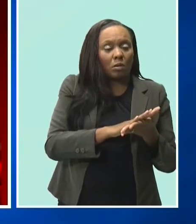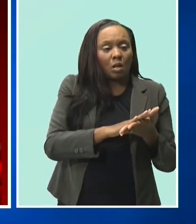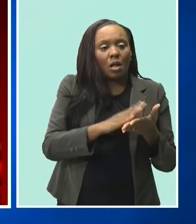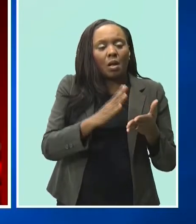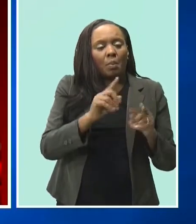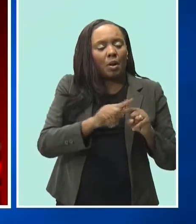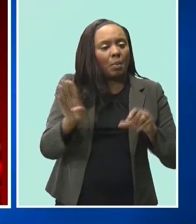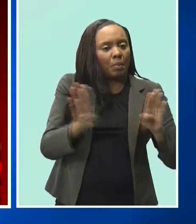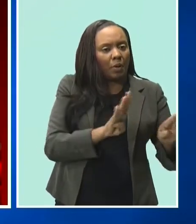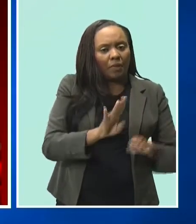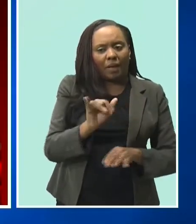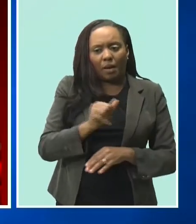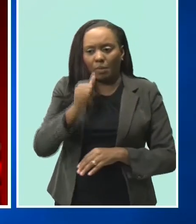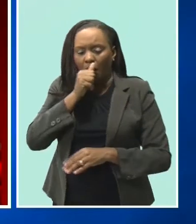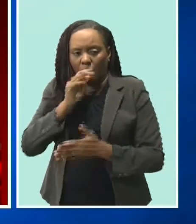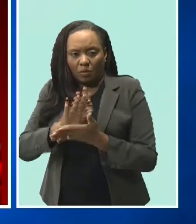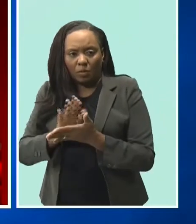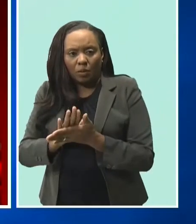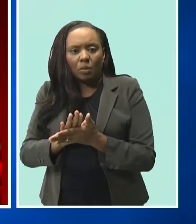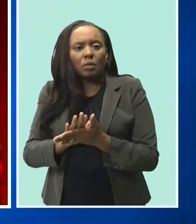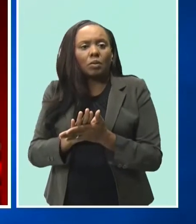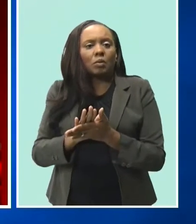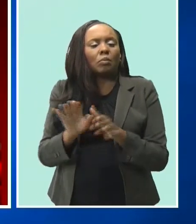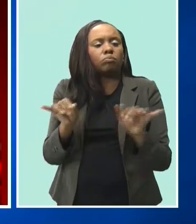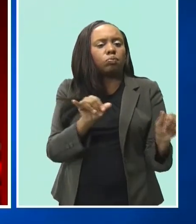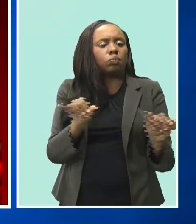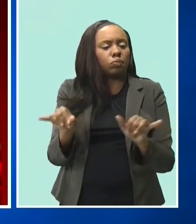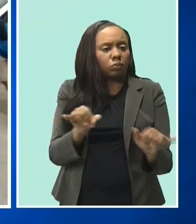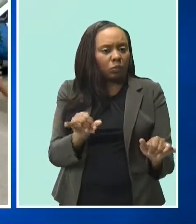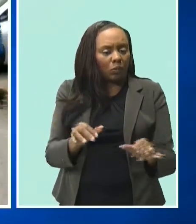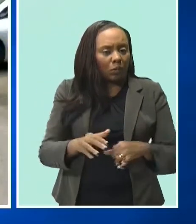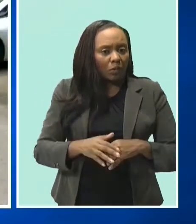of recoveries remains at 57, with 7 deaths recorded. There have been